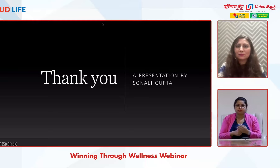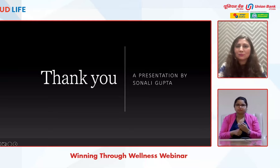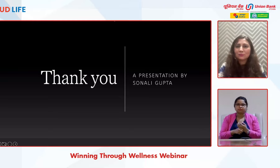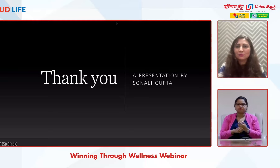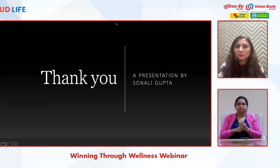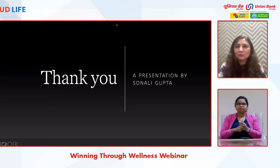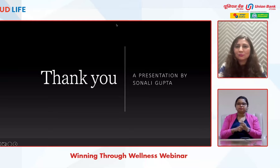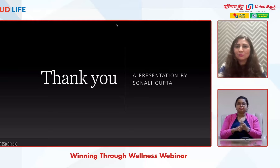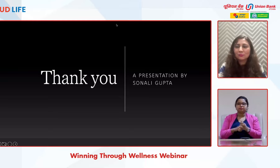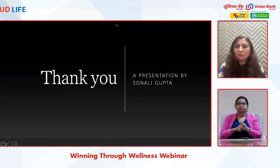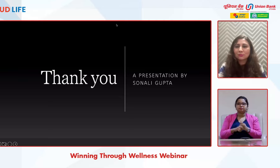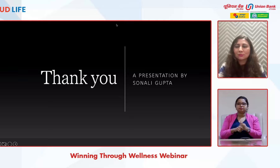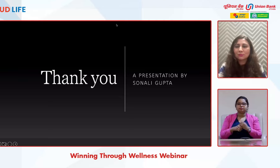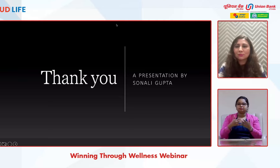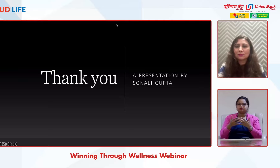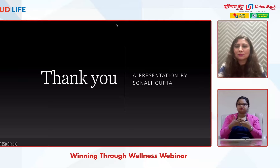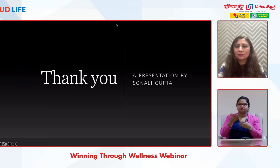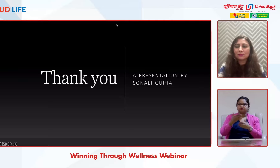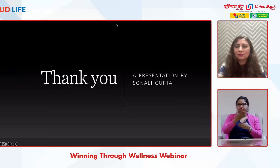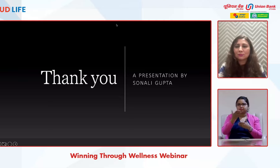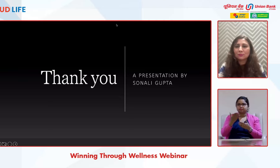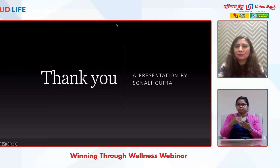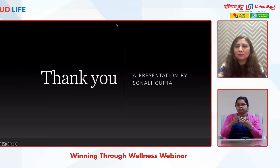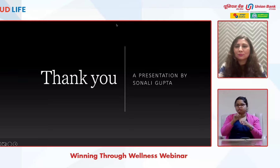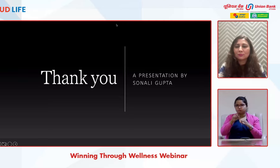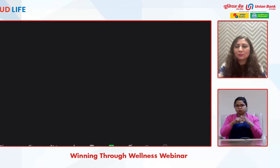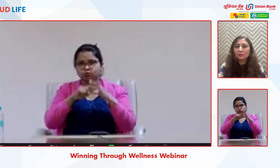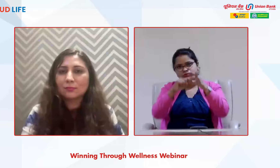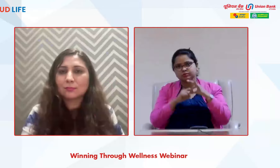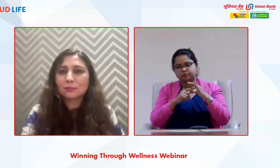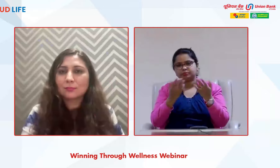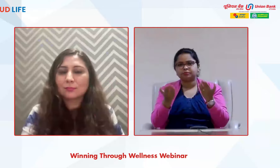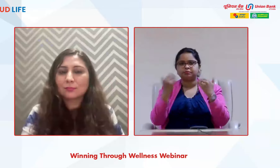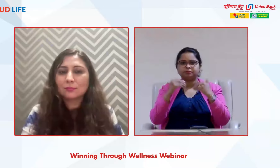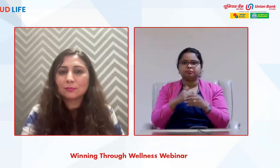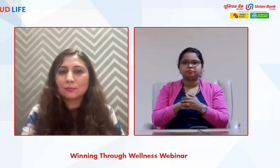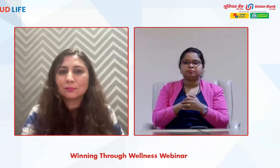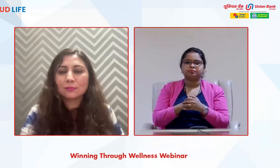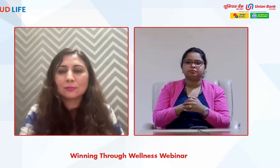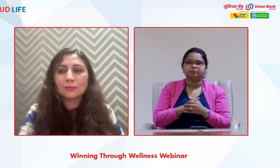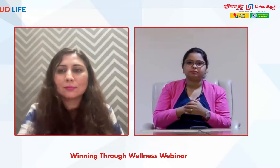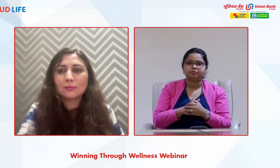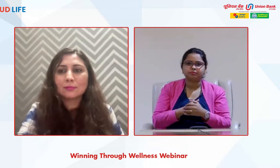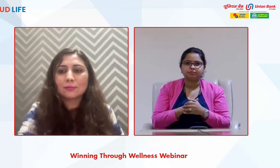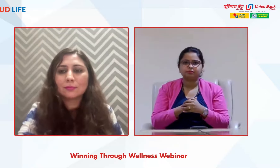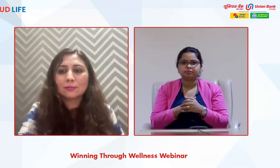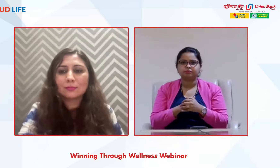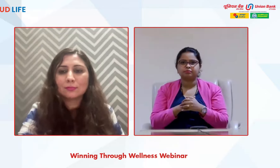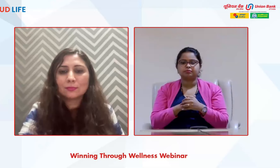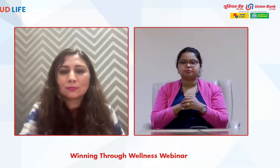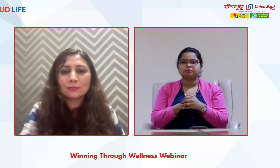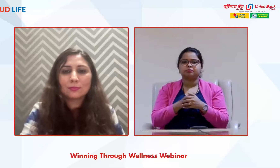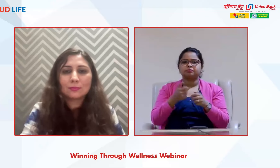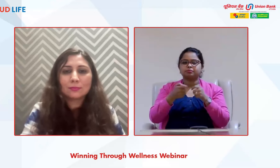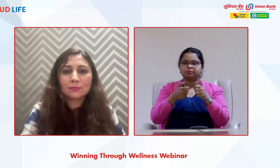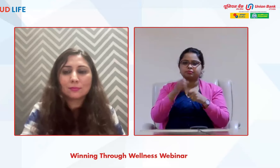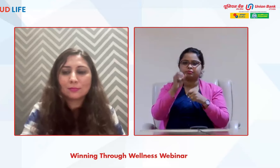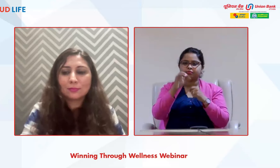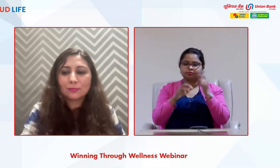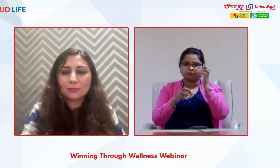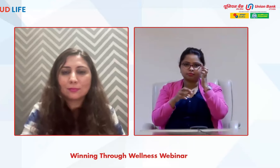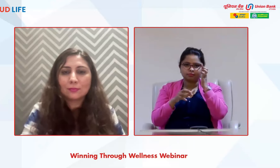So if any of you have any questions, you can put it on the comment box. Many